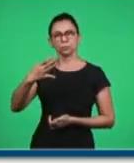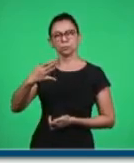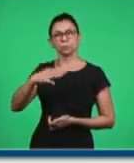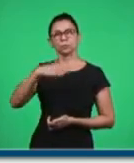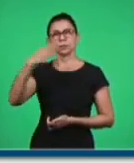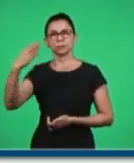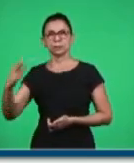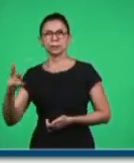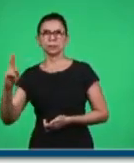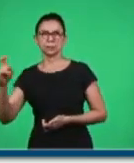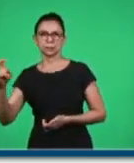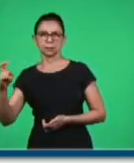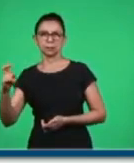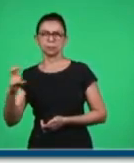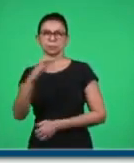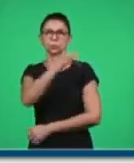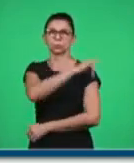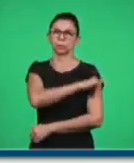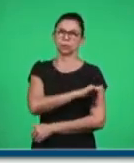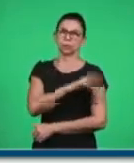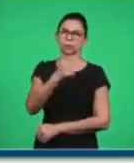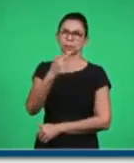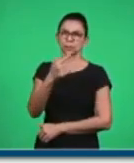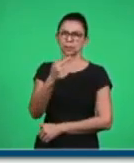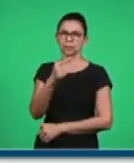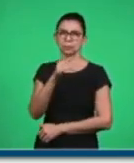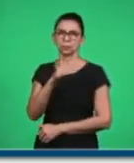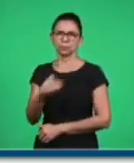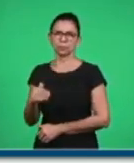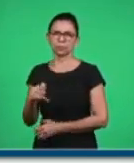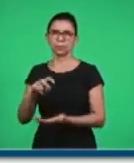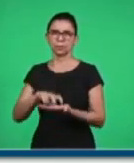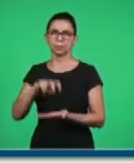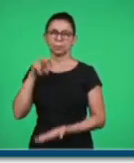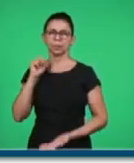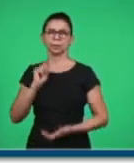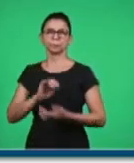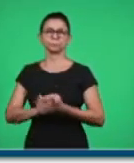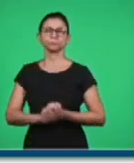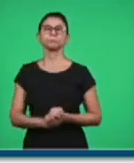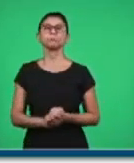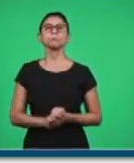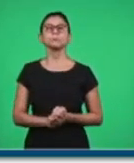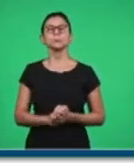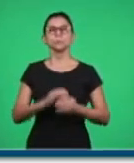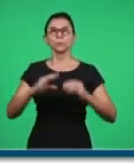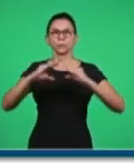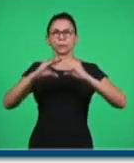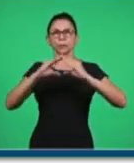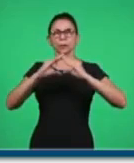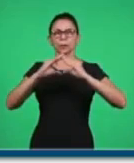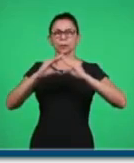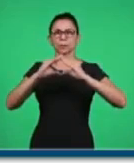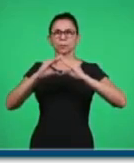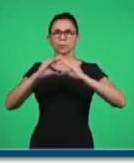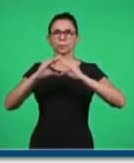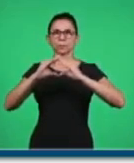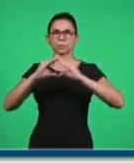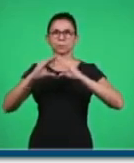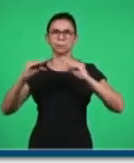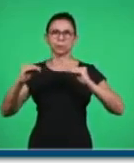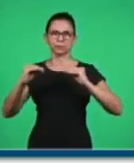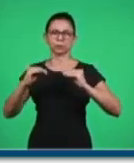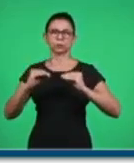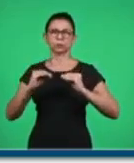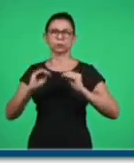4 p.m. And Rio de Janeiro, 7:30 in the morning. TV Bandeirantes at Brazilian TV, Network